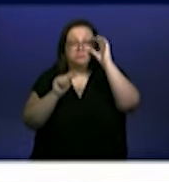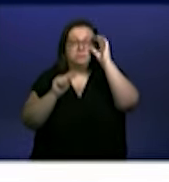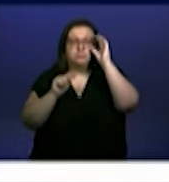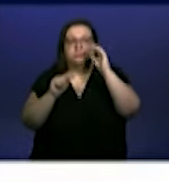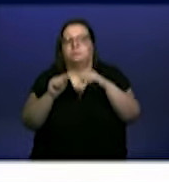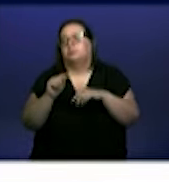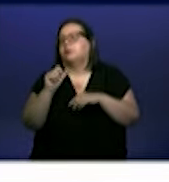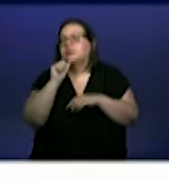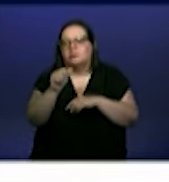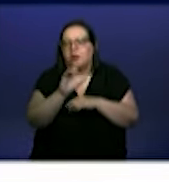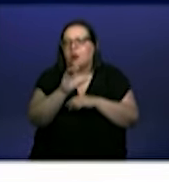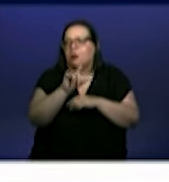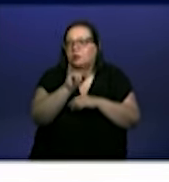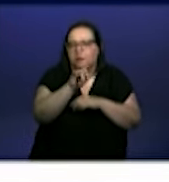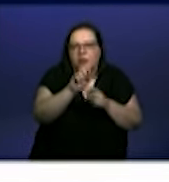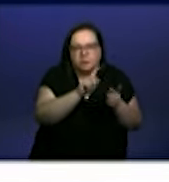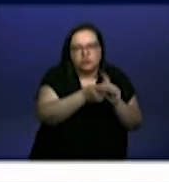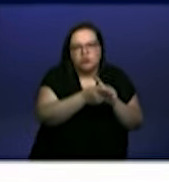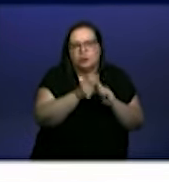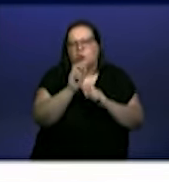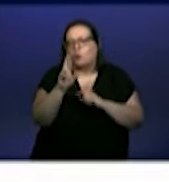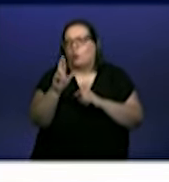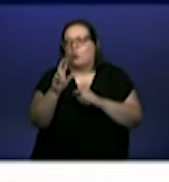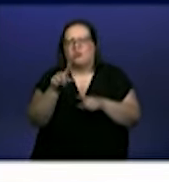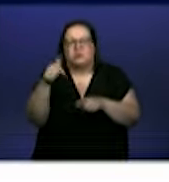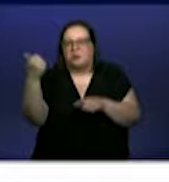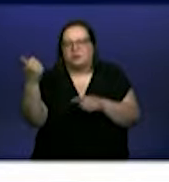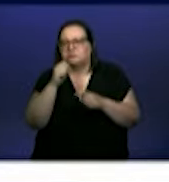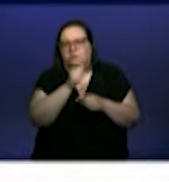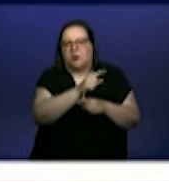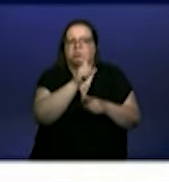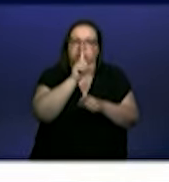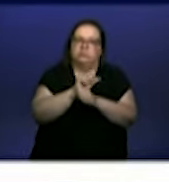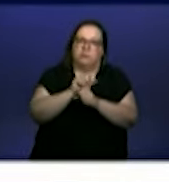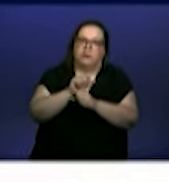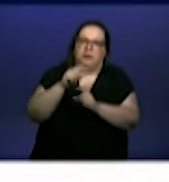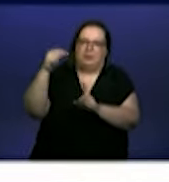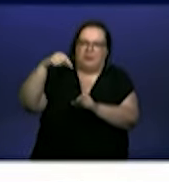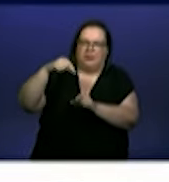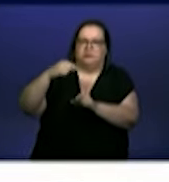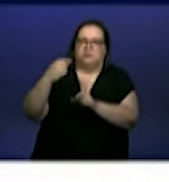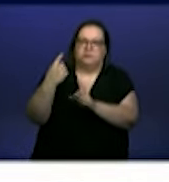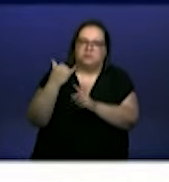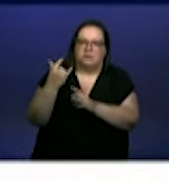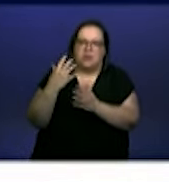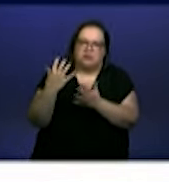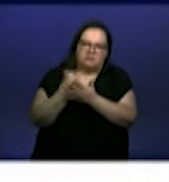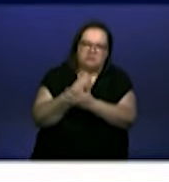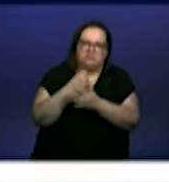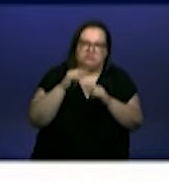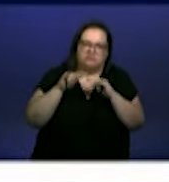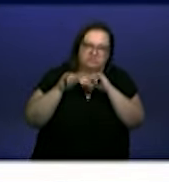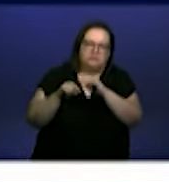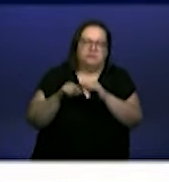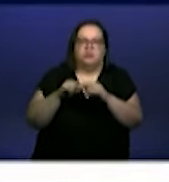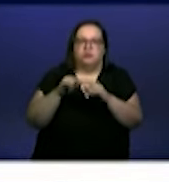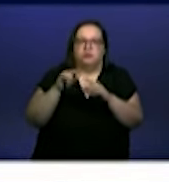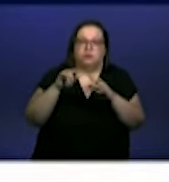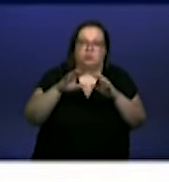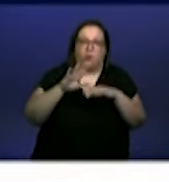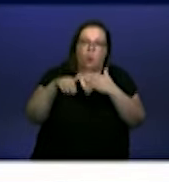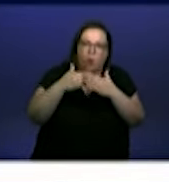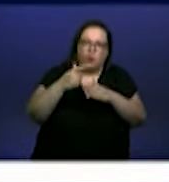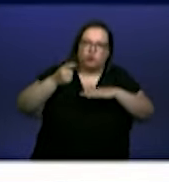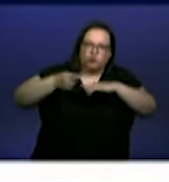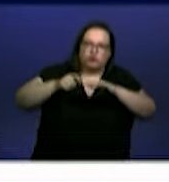isn't climate change or something else. This is actually it, the weaponization of a judicial system against a